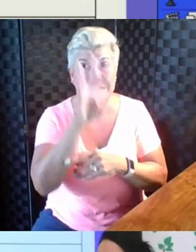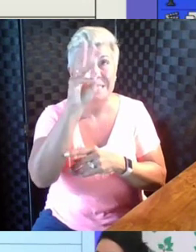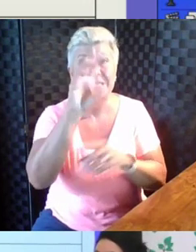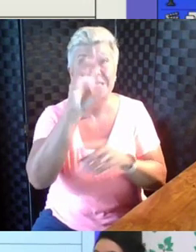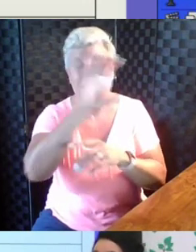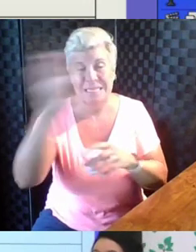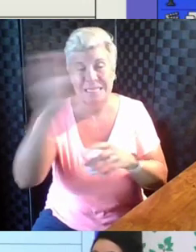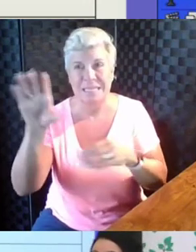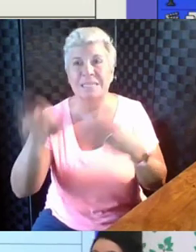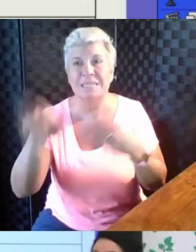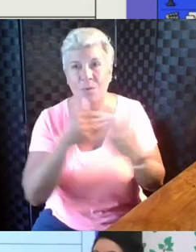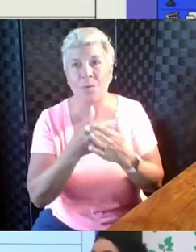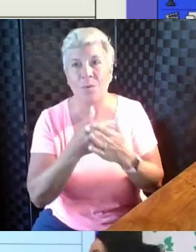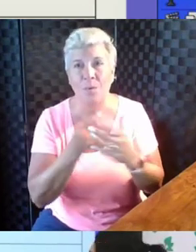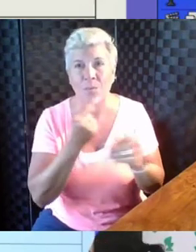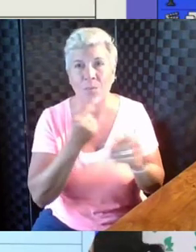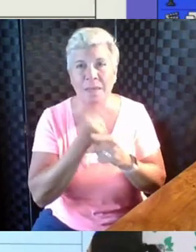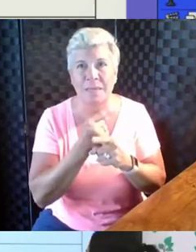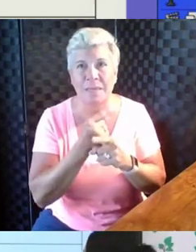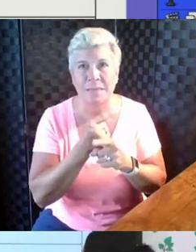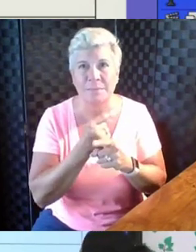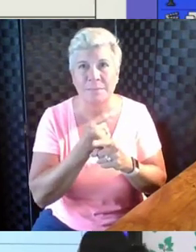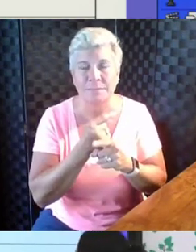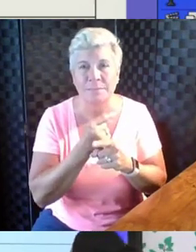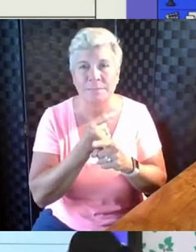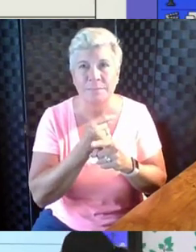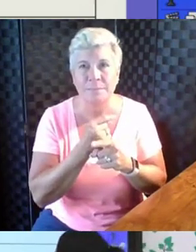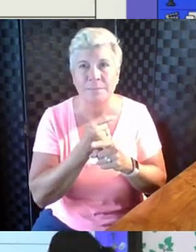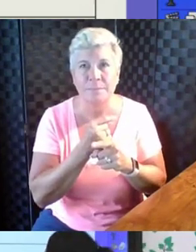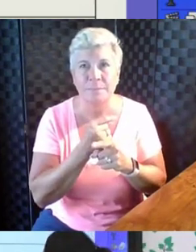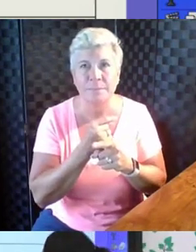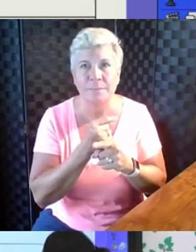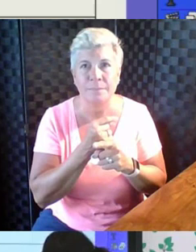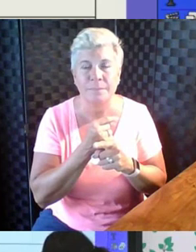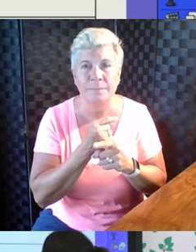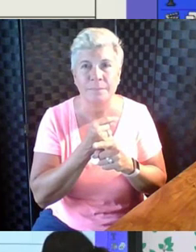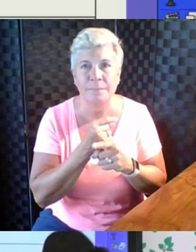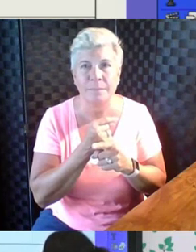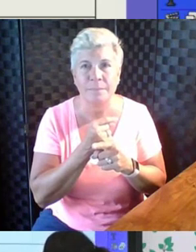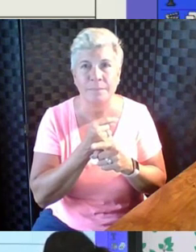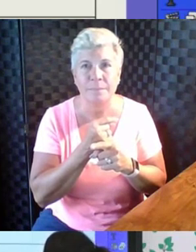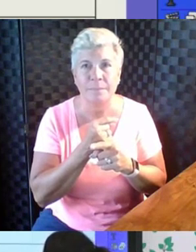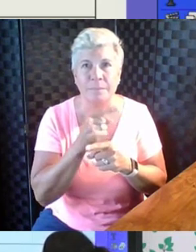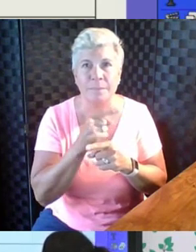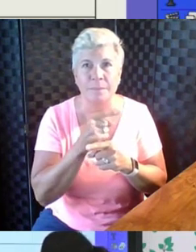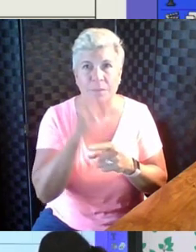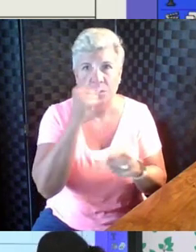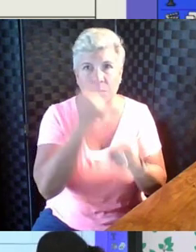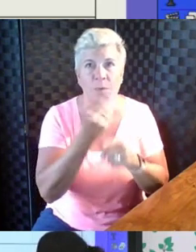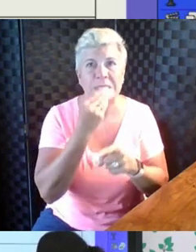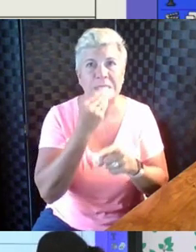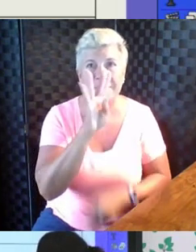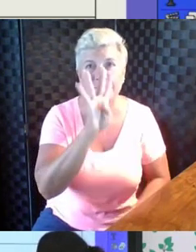16 is my whole, right? So he ate